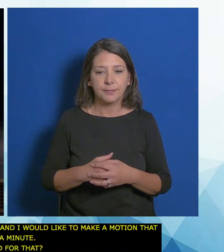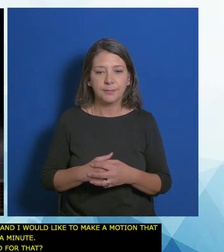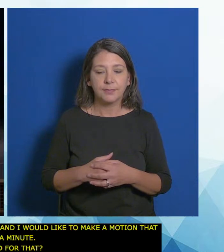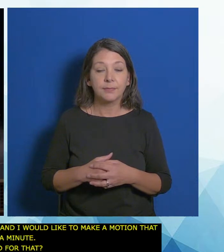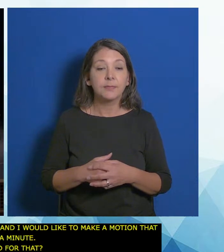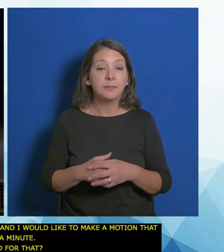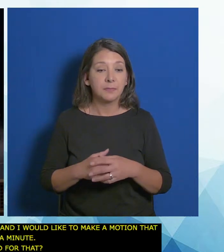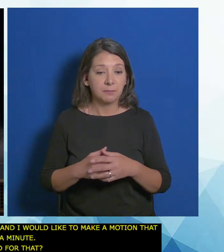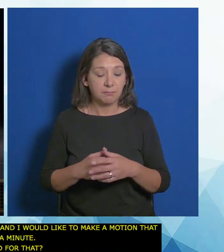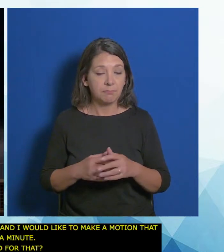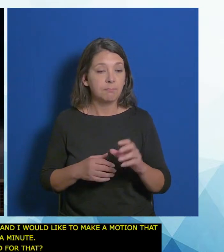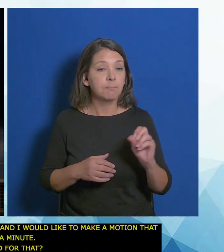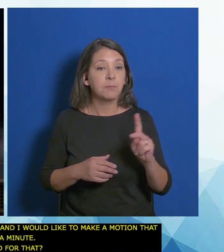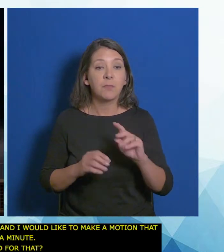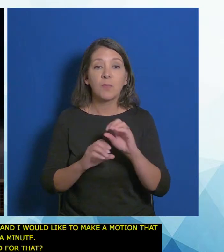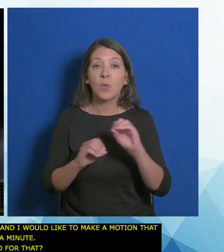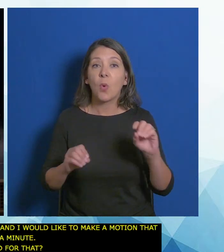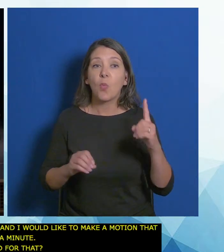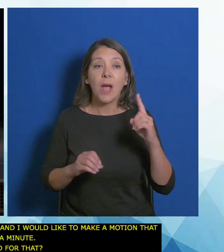Okay, that is not seconded.